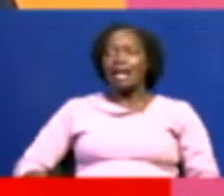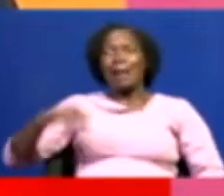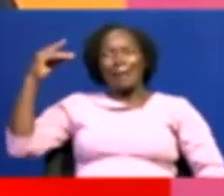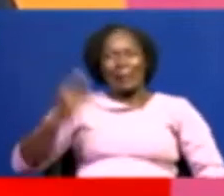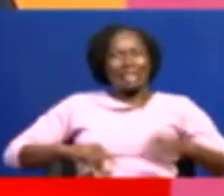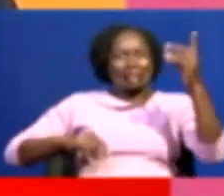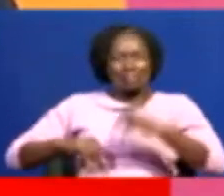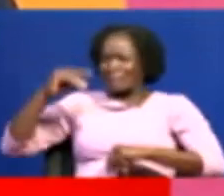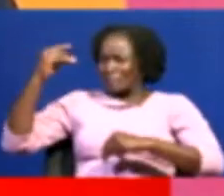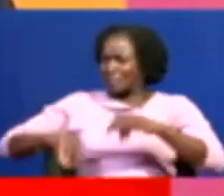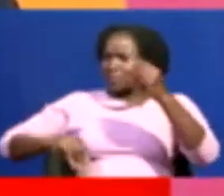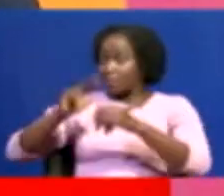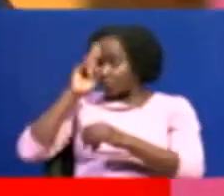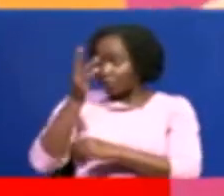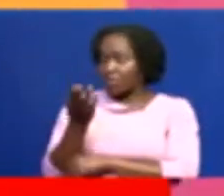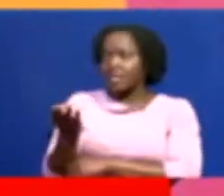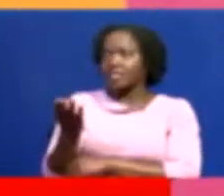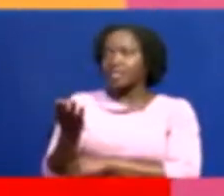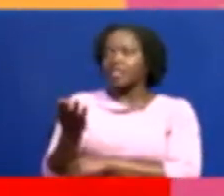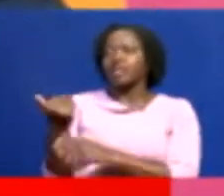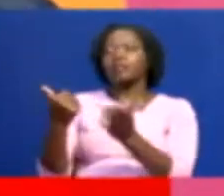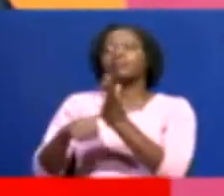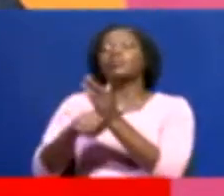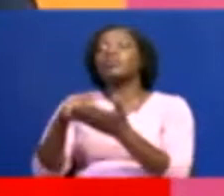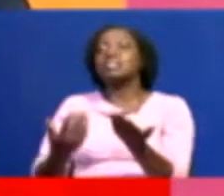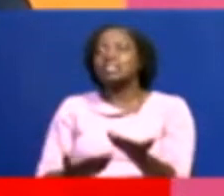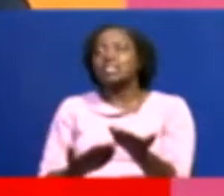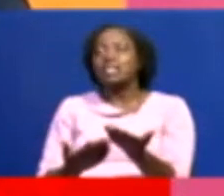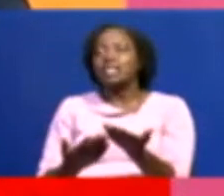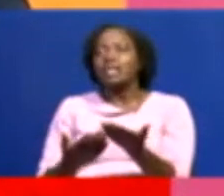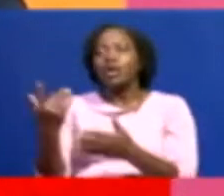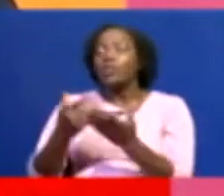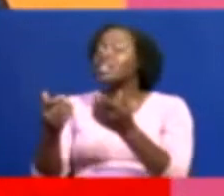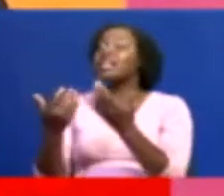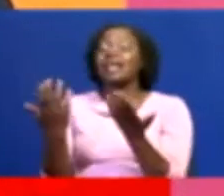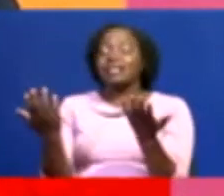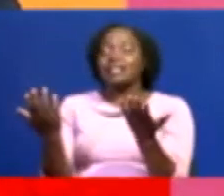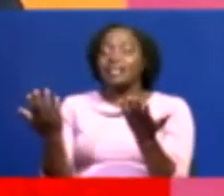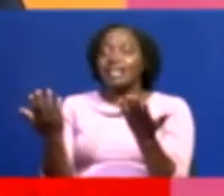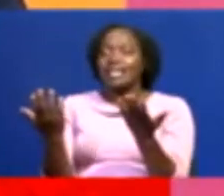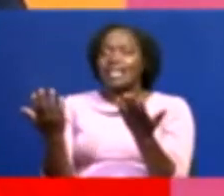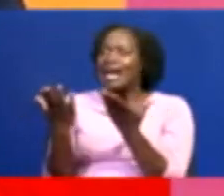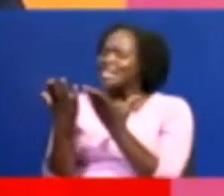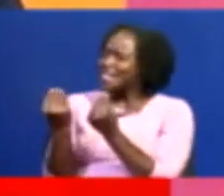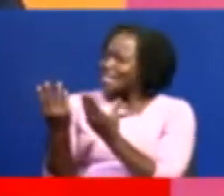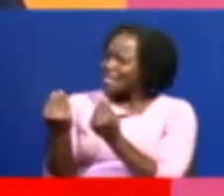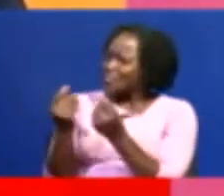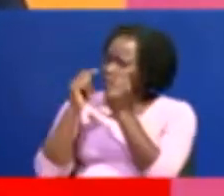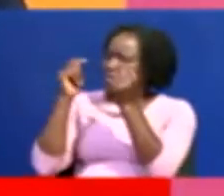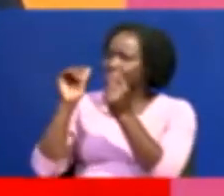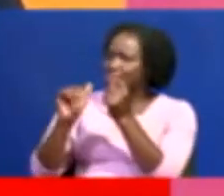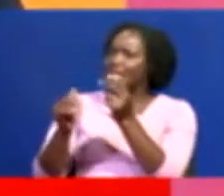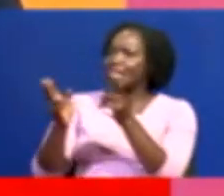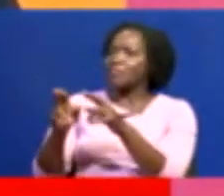beaten, mm-hmm. you know, by the police. Mm-hmm. What had they done? What weapons were they holding? Mm-hmm. So is there a simple protest that can